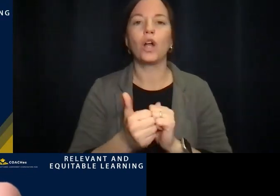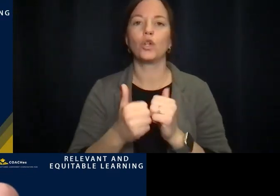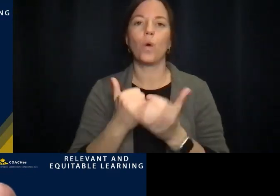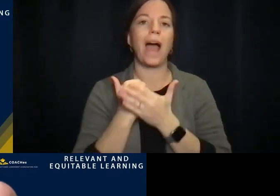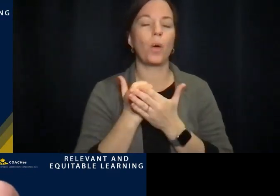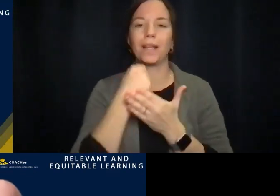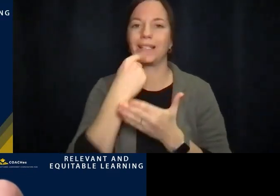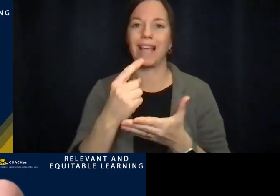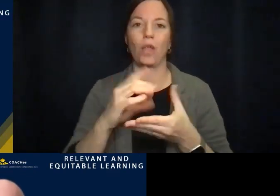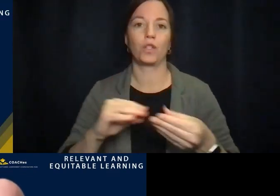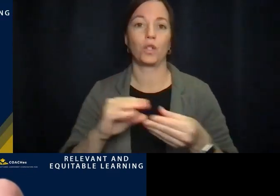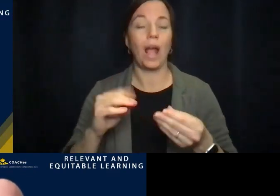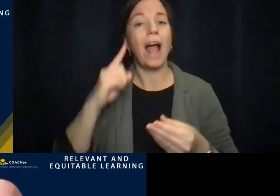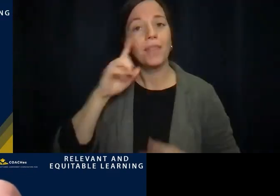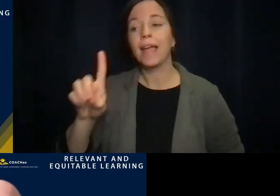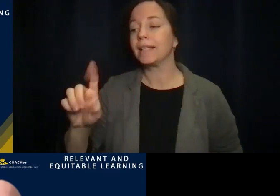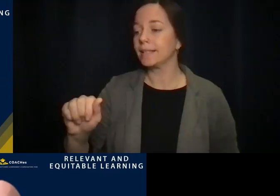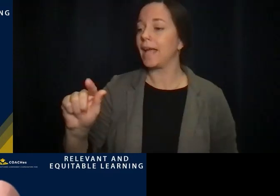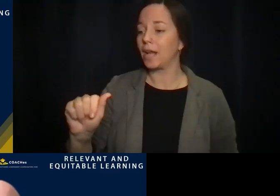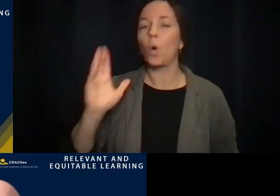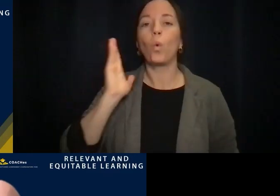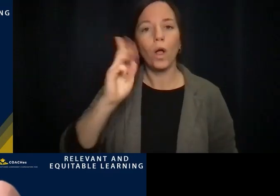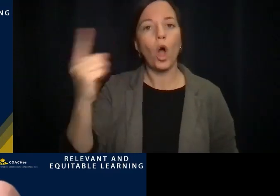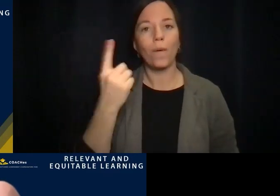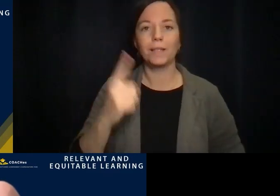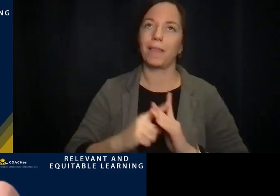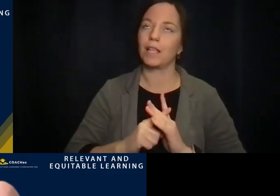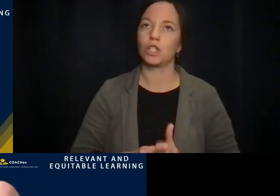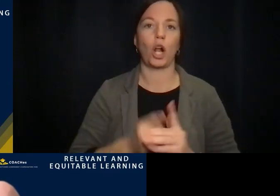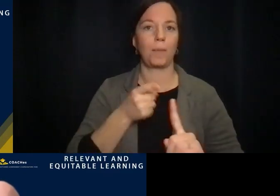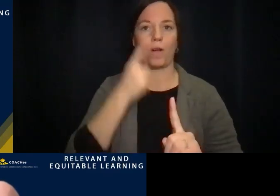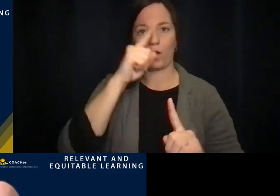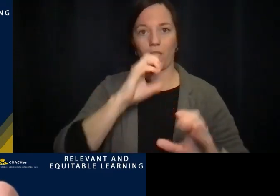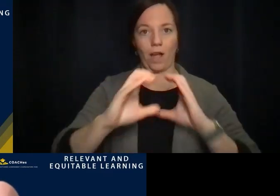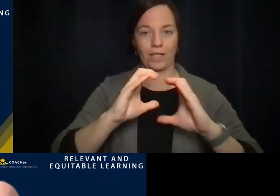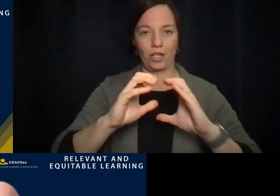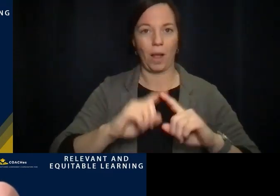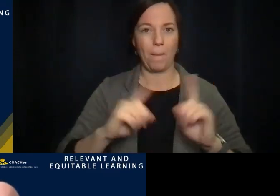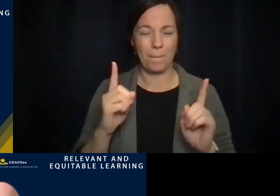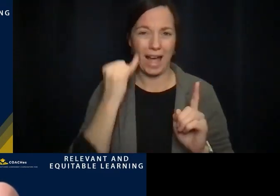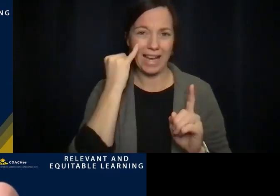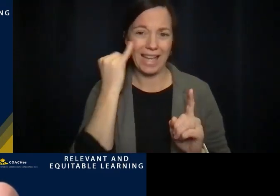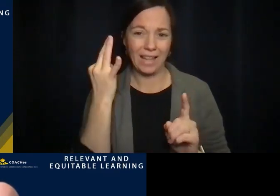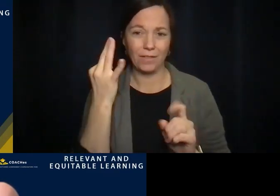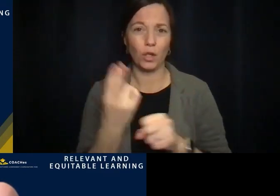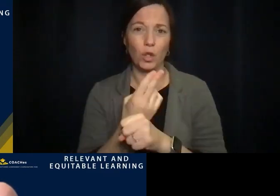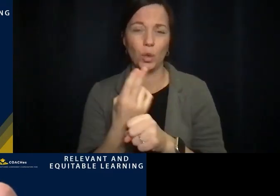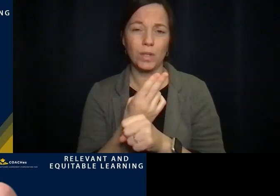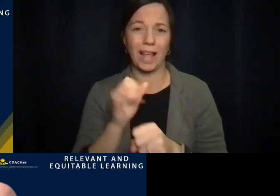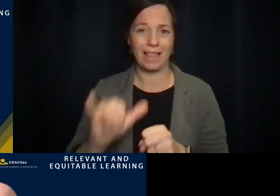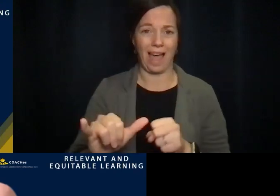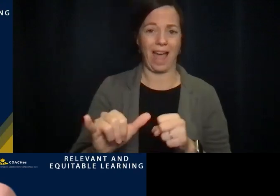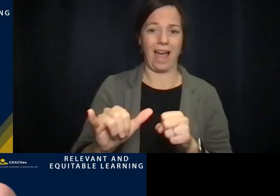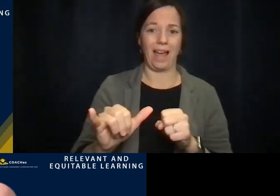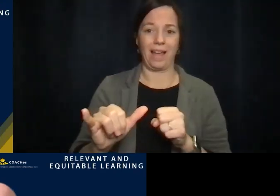to be the starting point of the conversation, but I feel that when you utilize findings from assessments, and so how we've